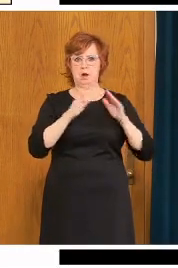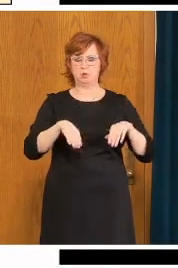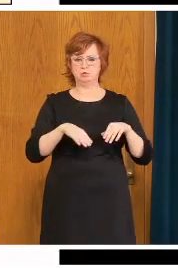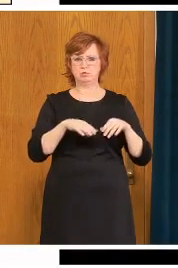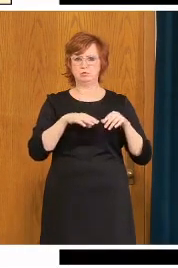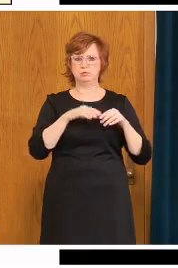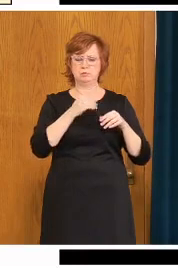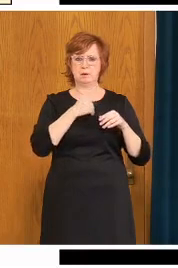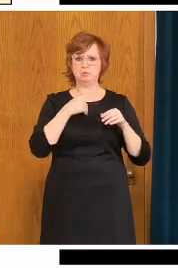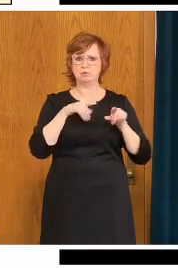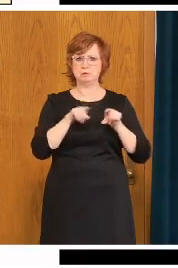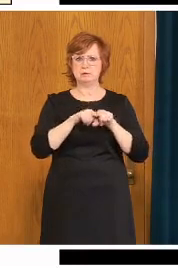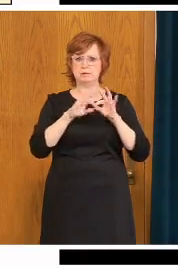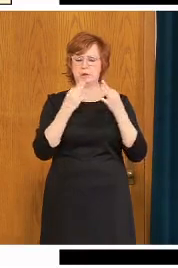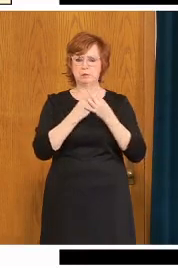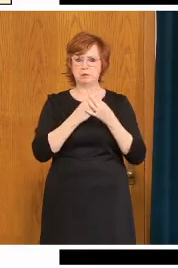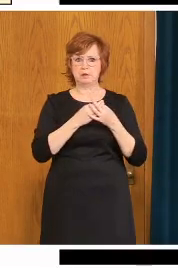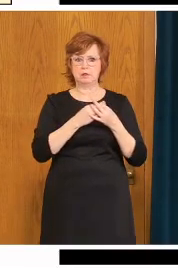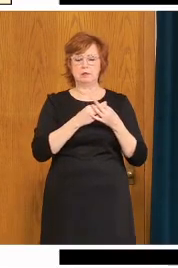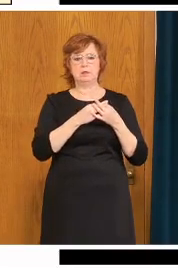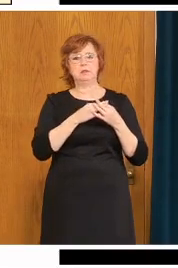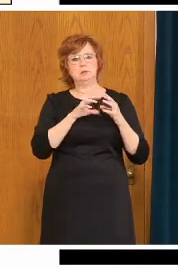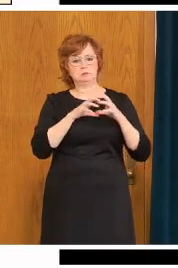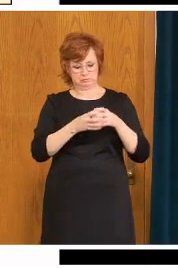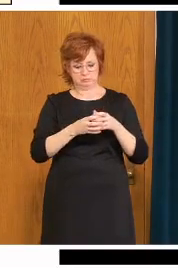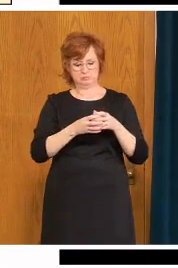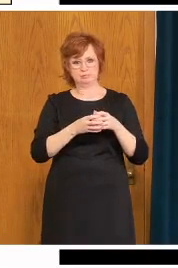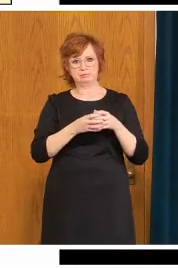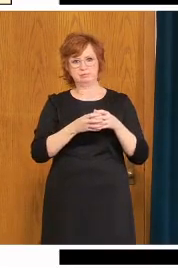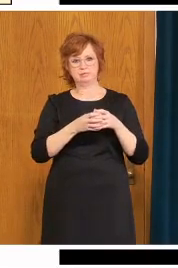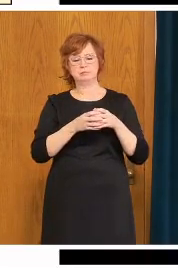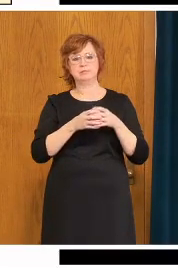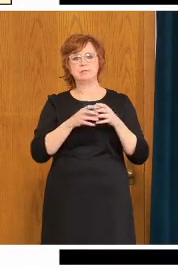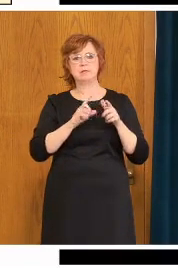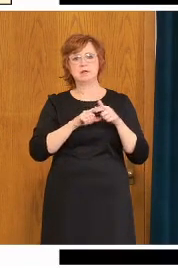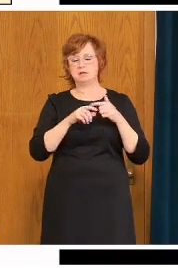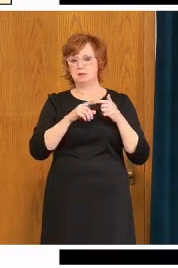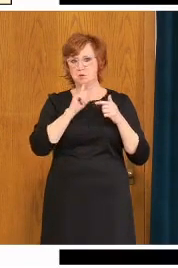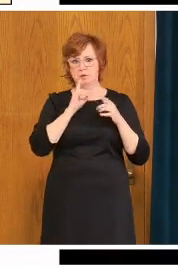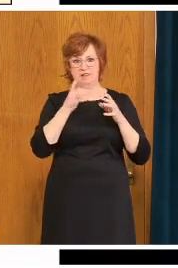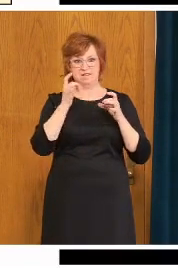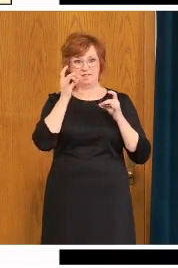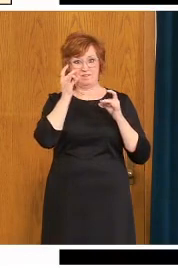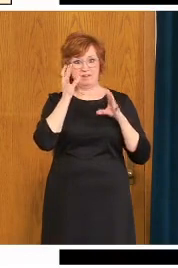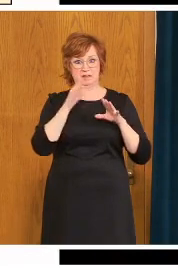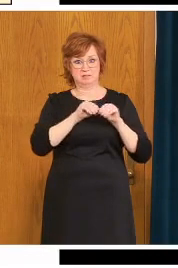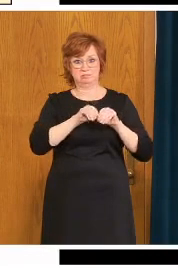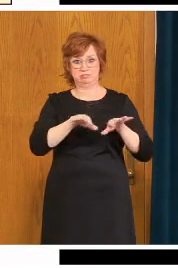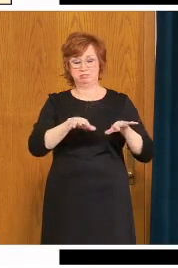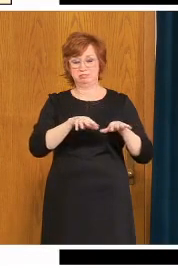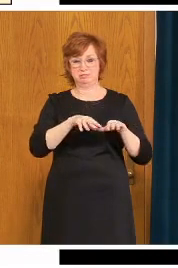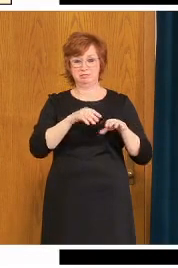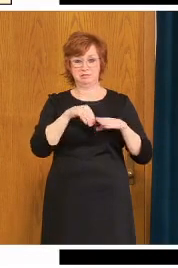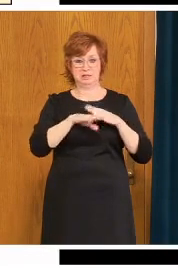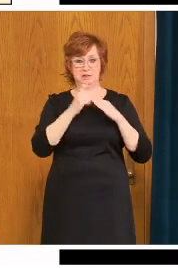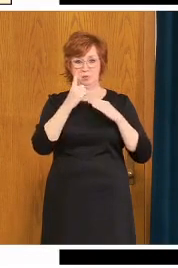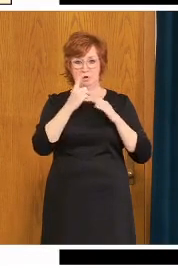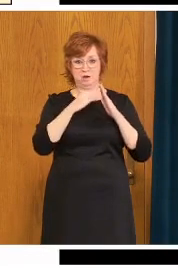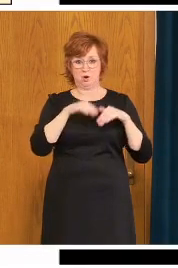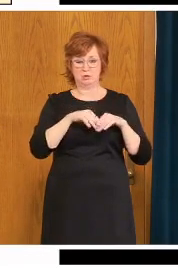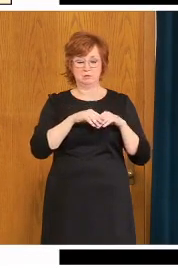have a household bubble, we are seeing transmission happening quickly in household bubbles as well in all parts of the province. And